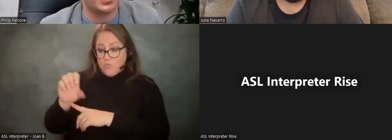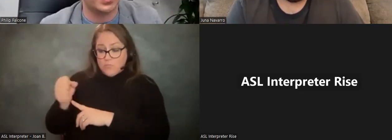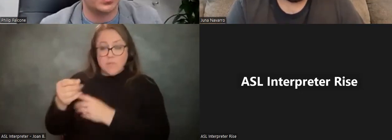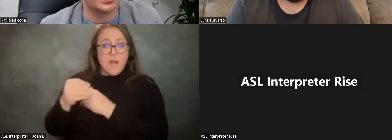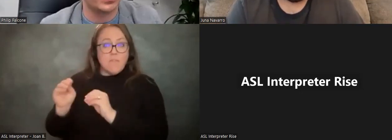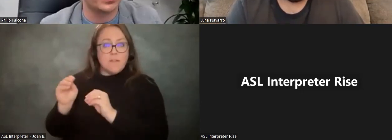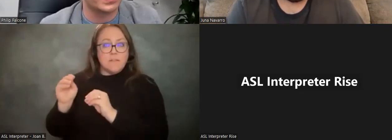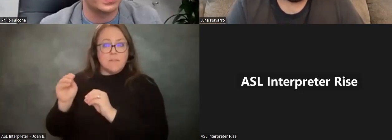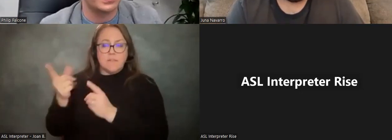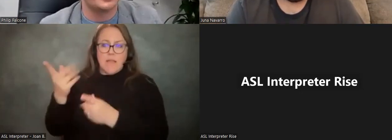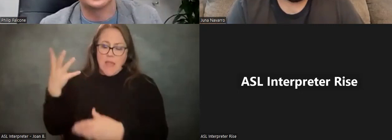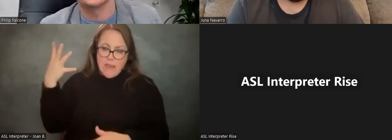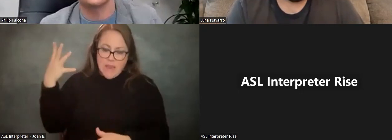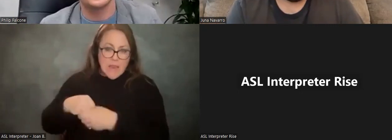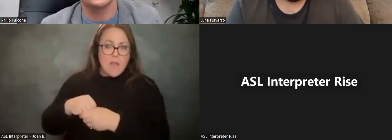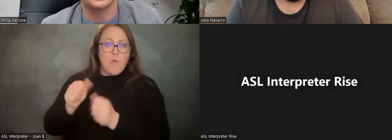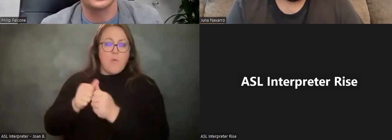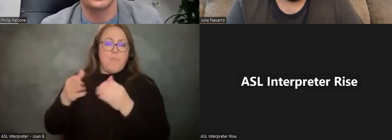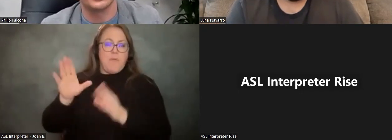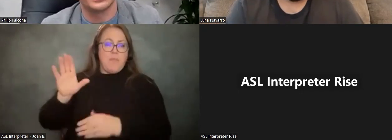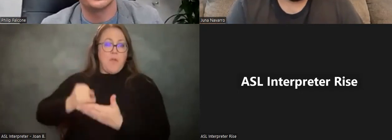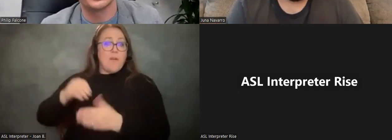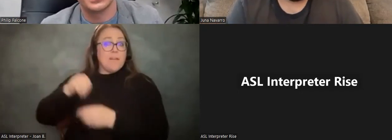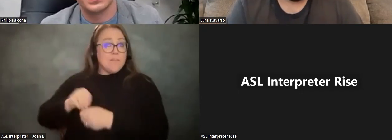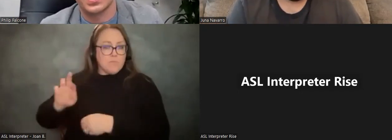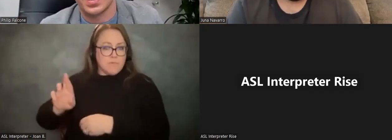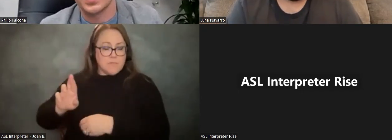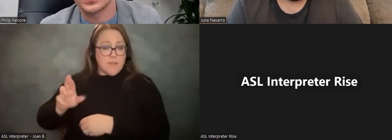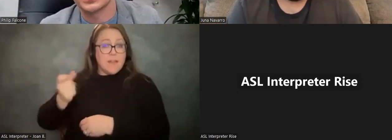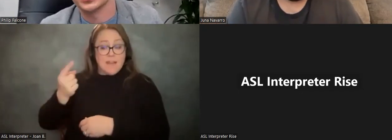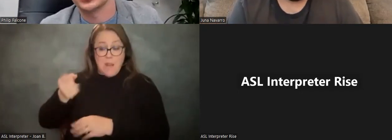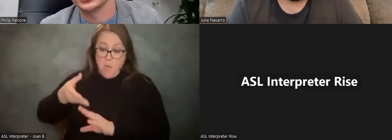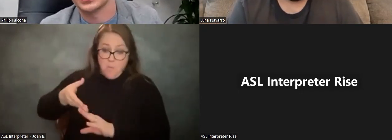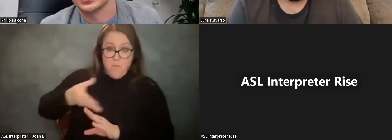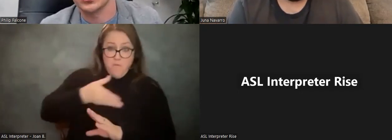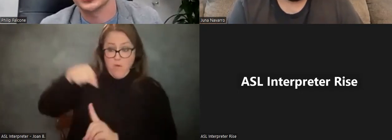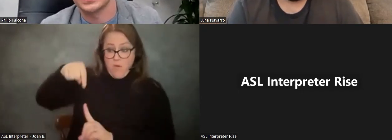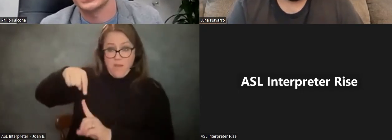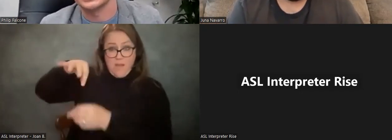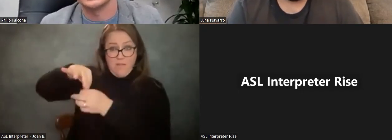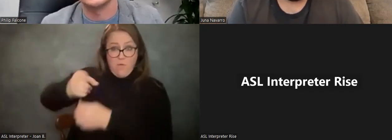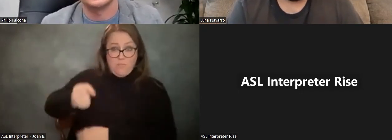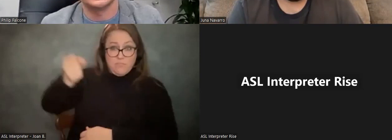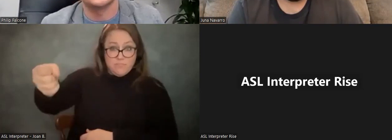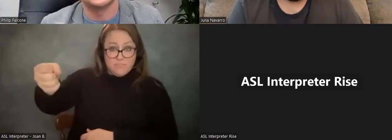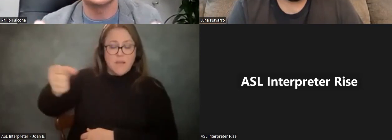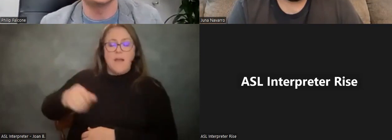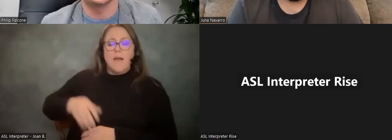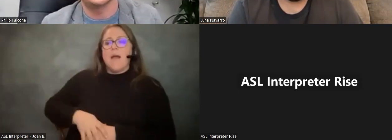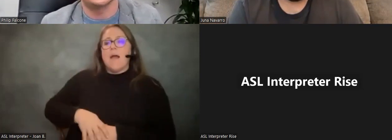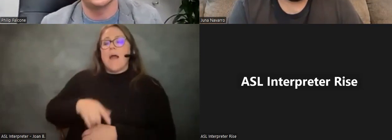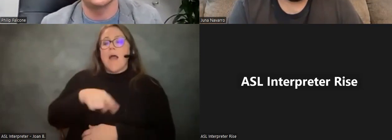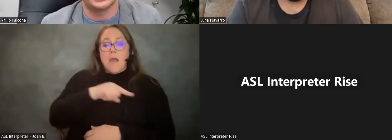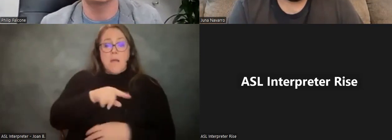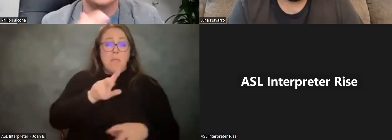in public art in Riverside, because prior to our mayor's administration, largely the elected officials